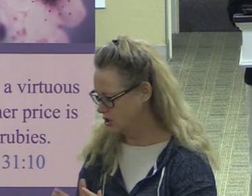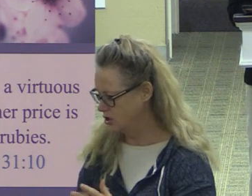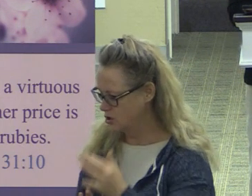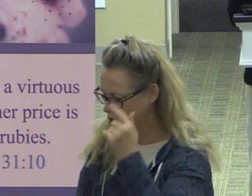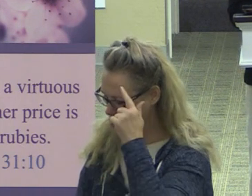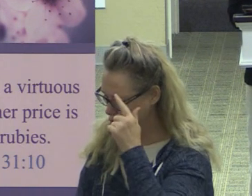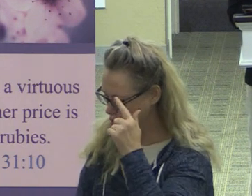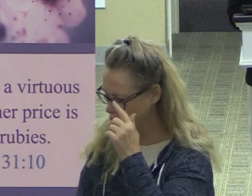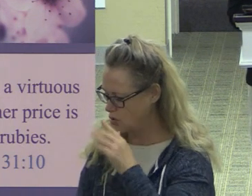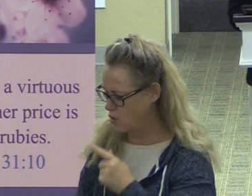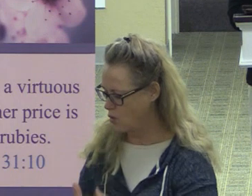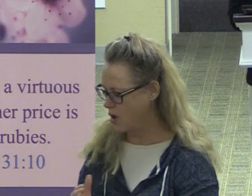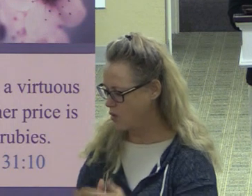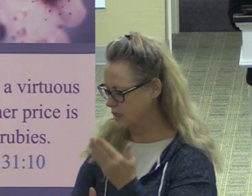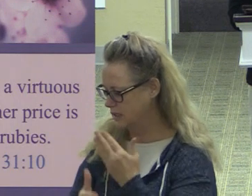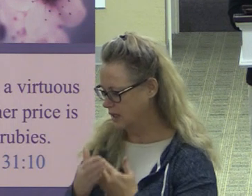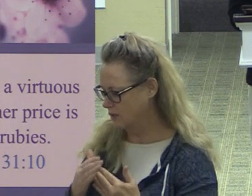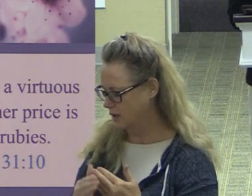can be prepared for it.